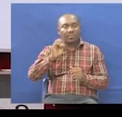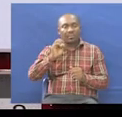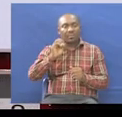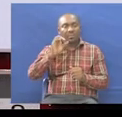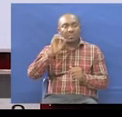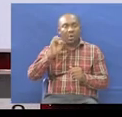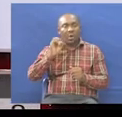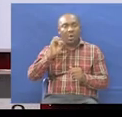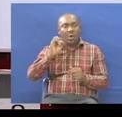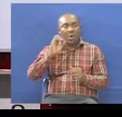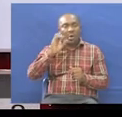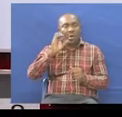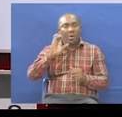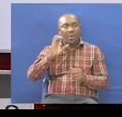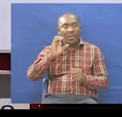o'clock.